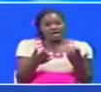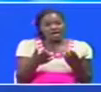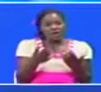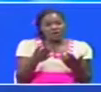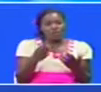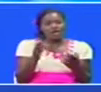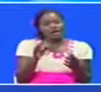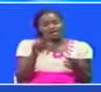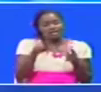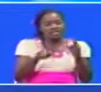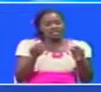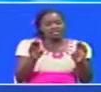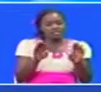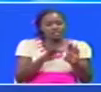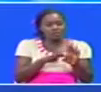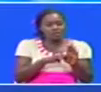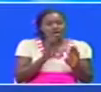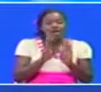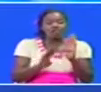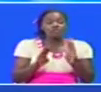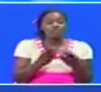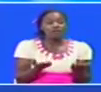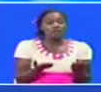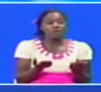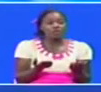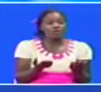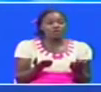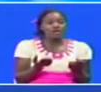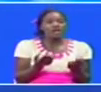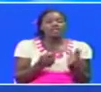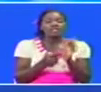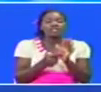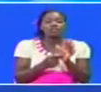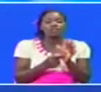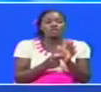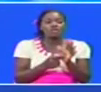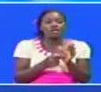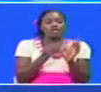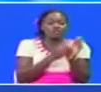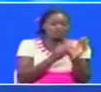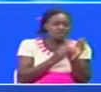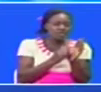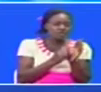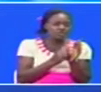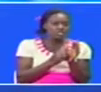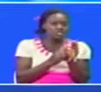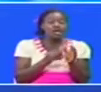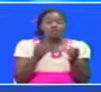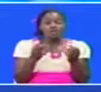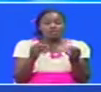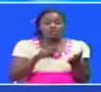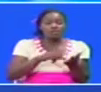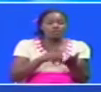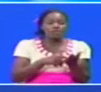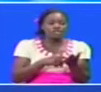behave. For example, when you move around Machakos, you're going to find that most of the projects which have been funded by the public